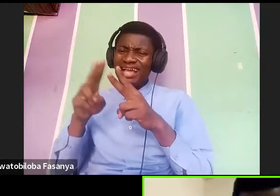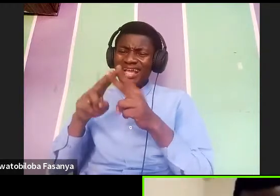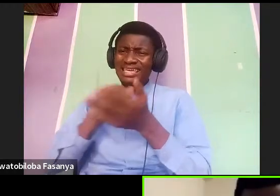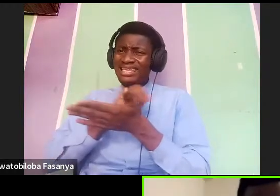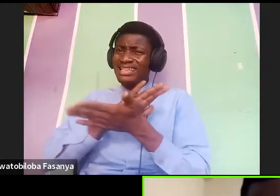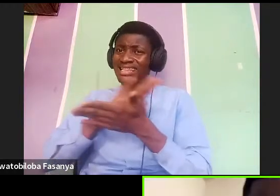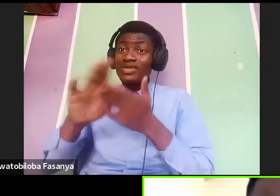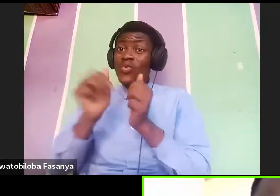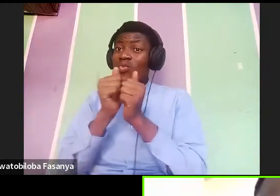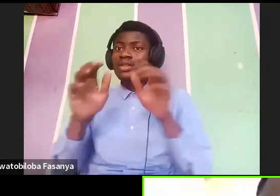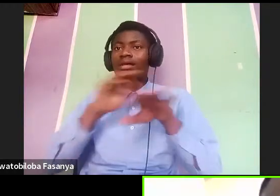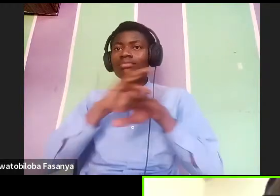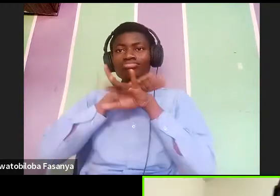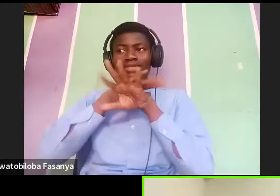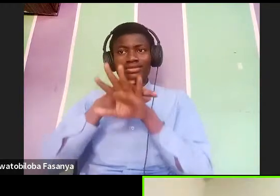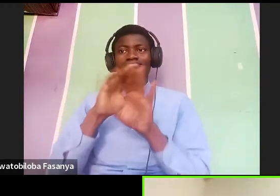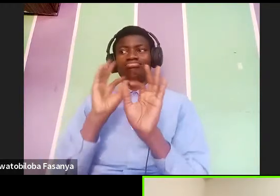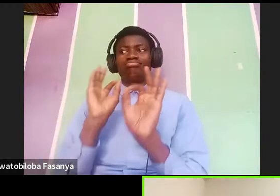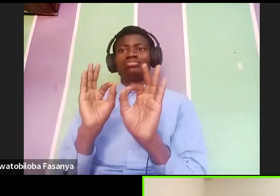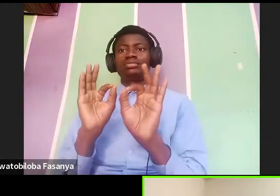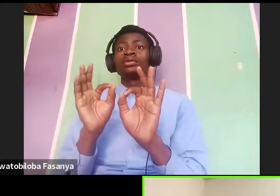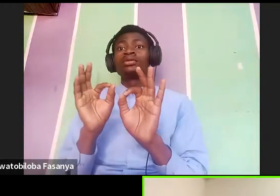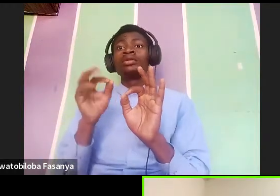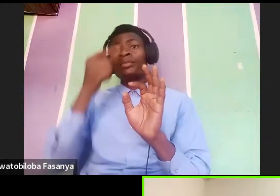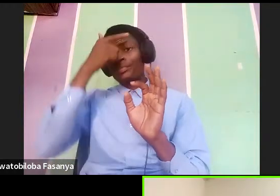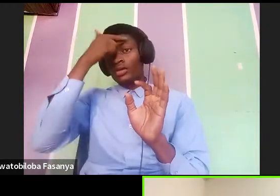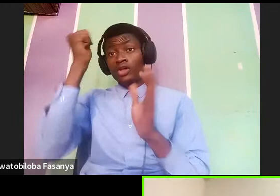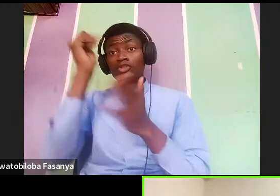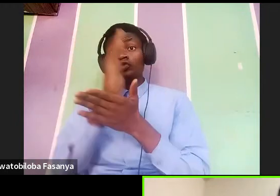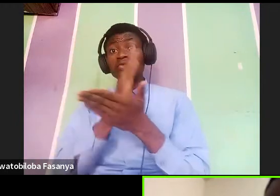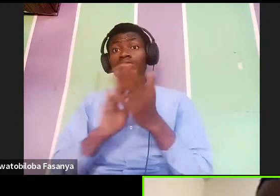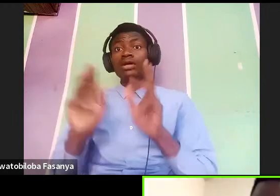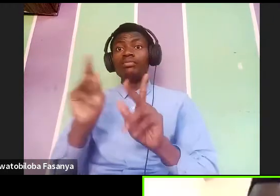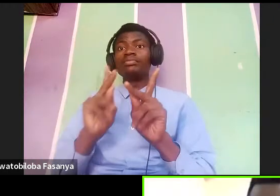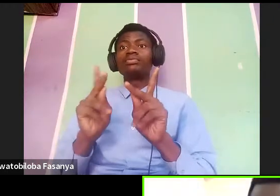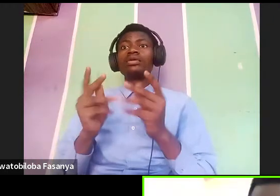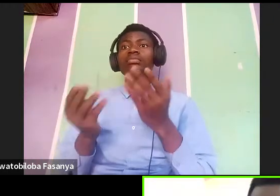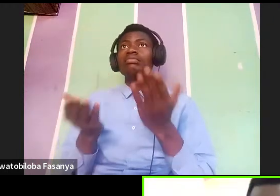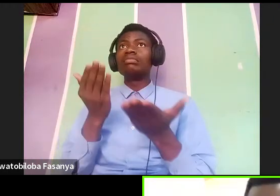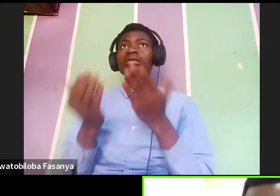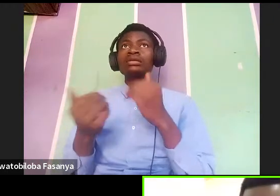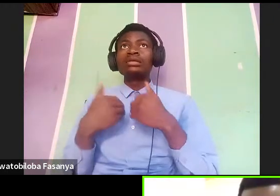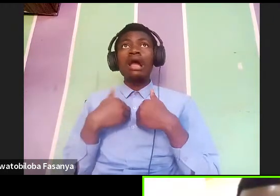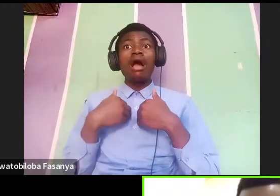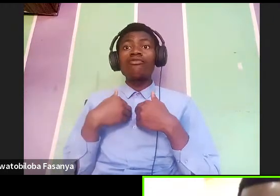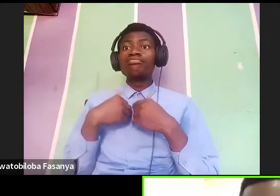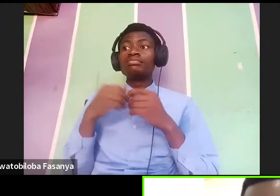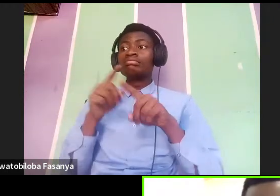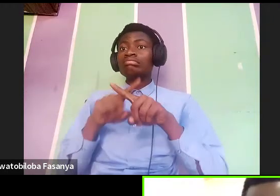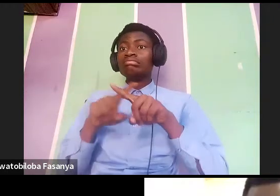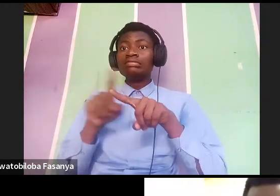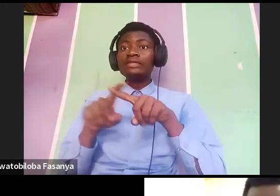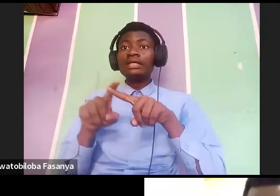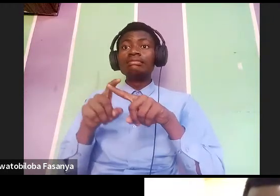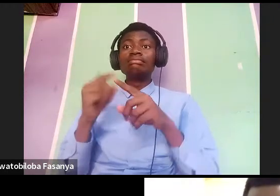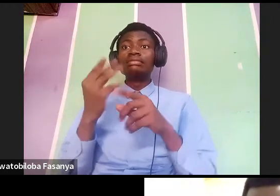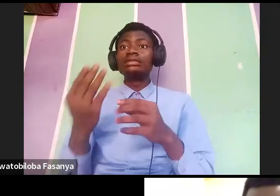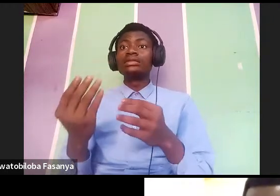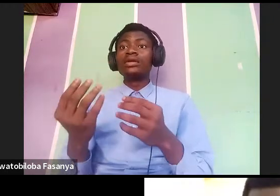bacteria in it. Because some people may have foreign body in the eye and they go use all sorts of water